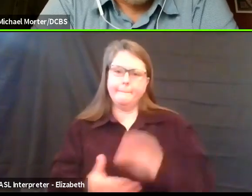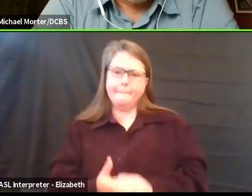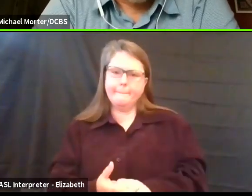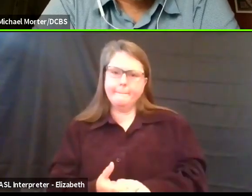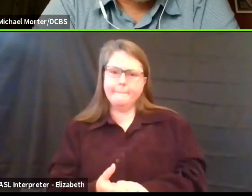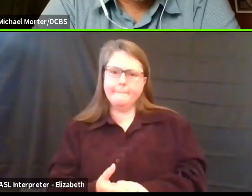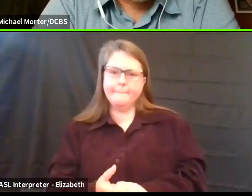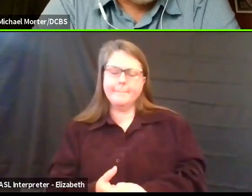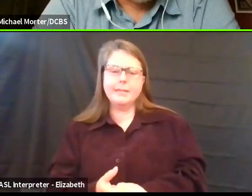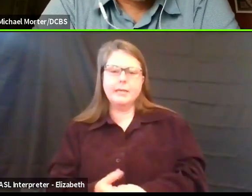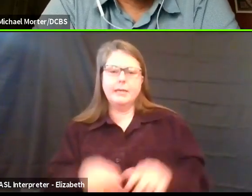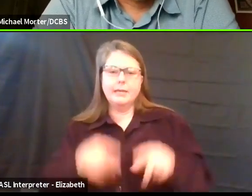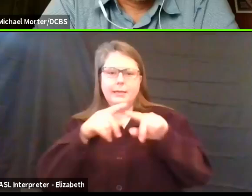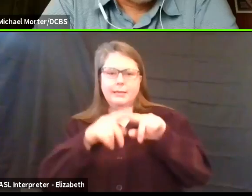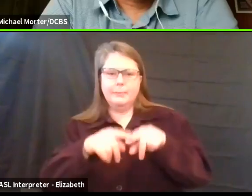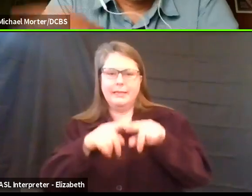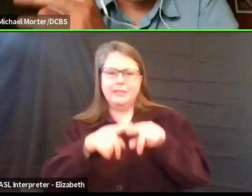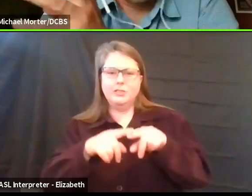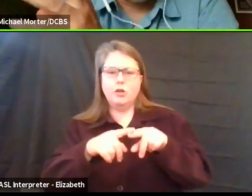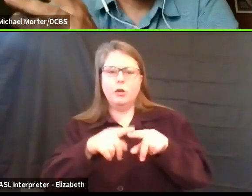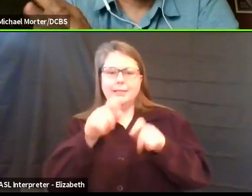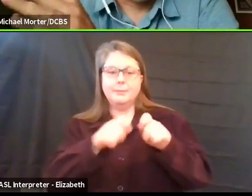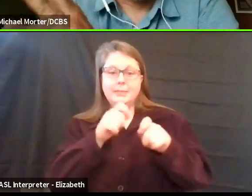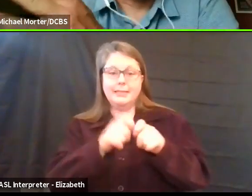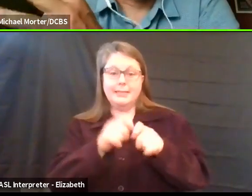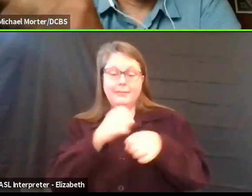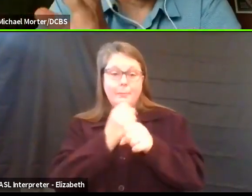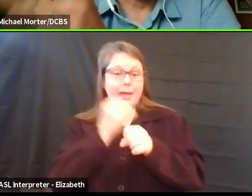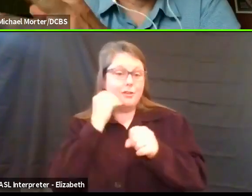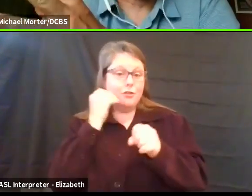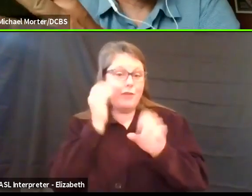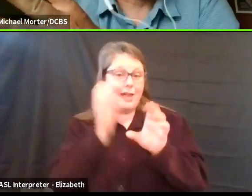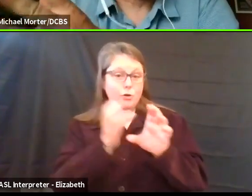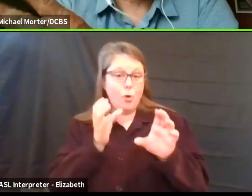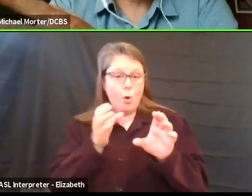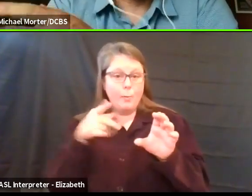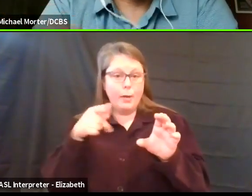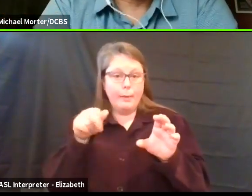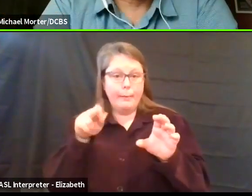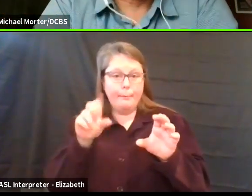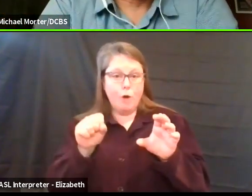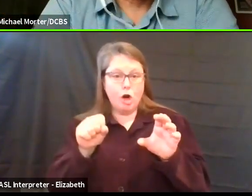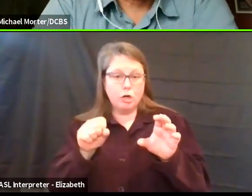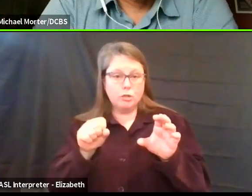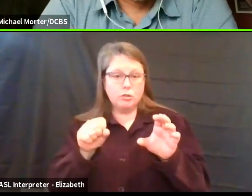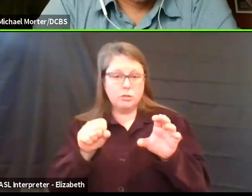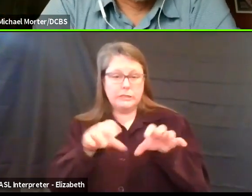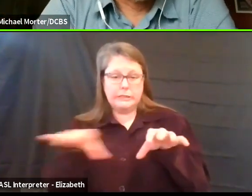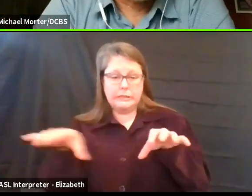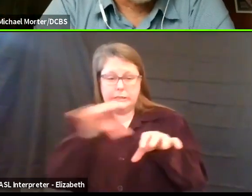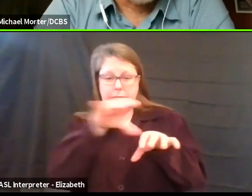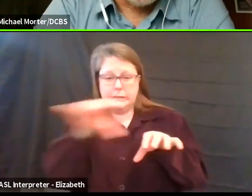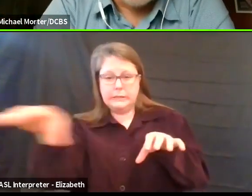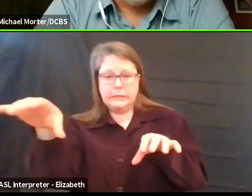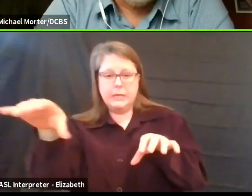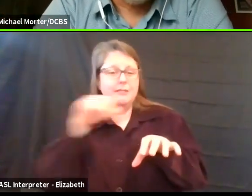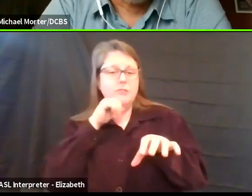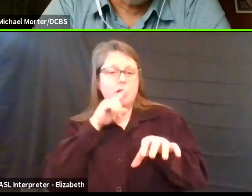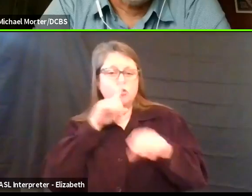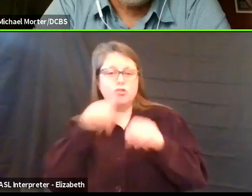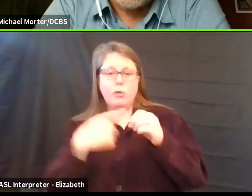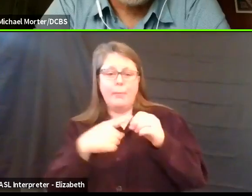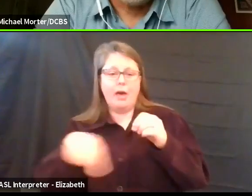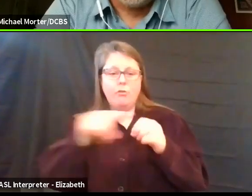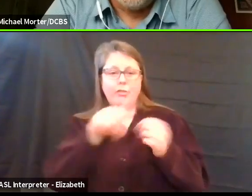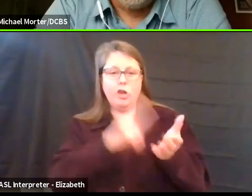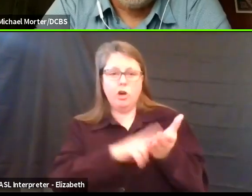manufactured home parks, I'll let John cue on that because I'm not as familiar with what those contracts may have in them. Certainly happy